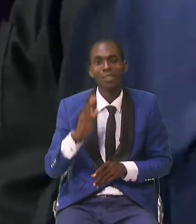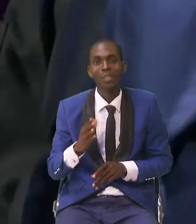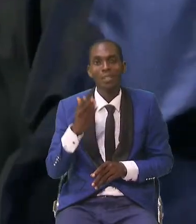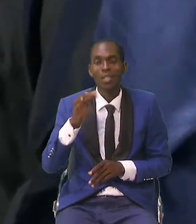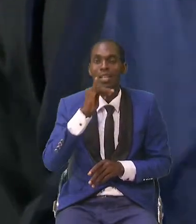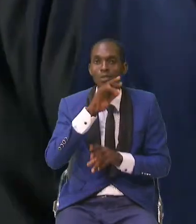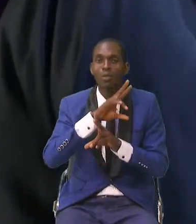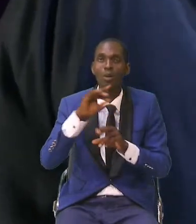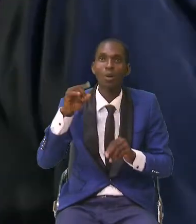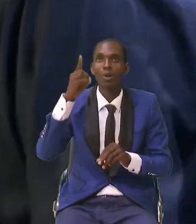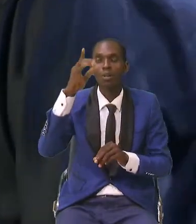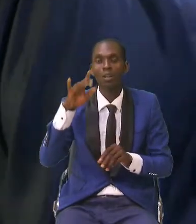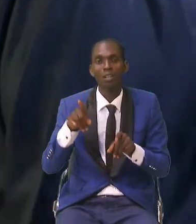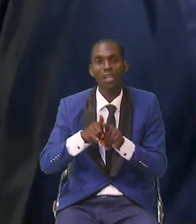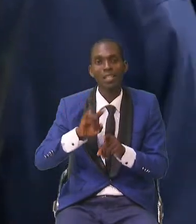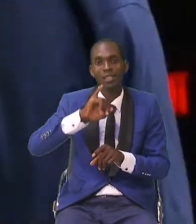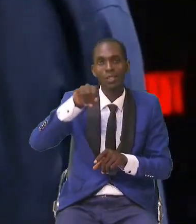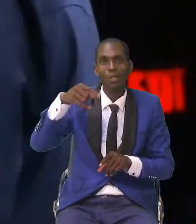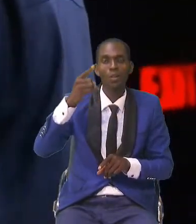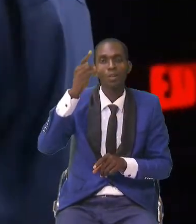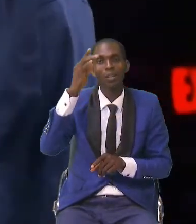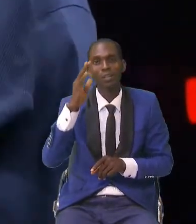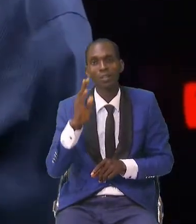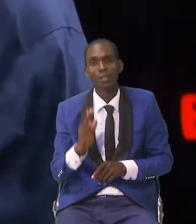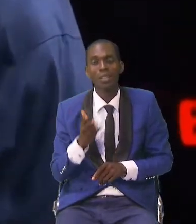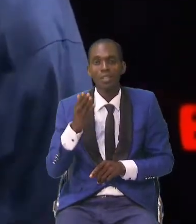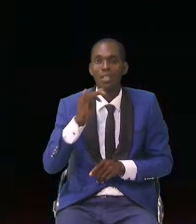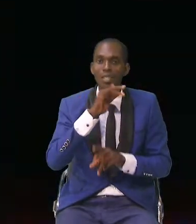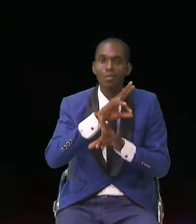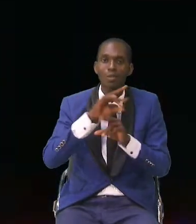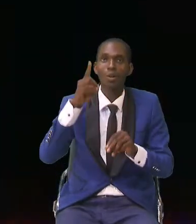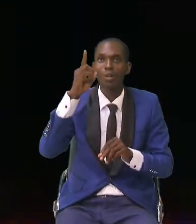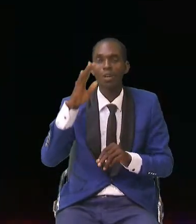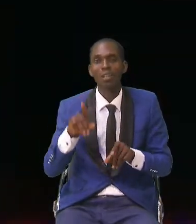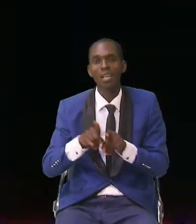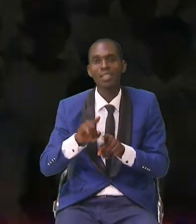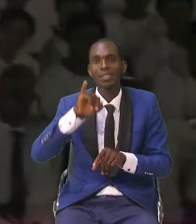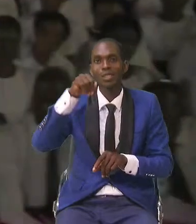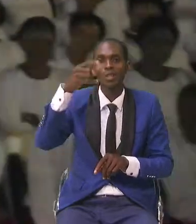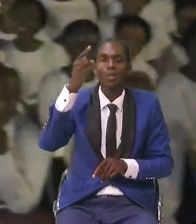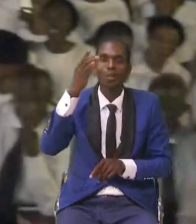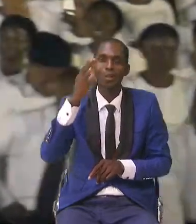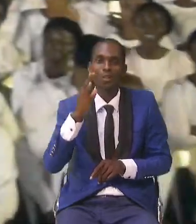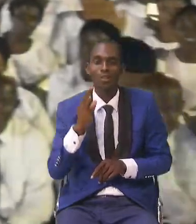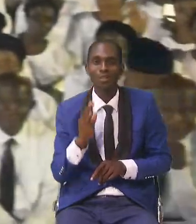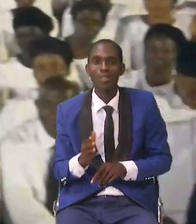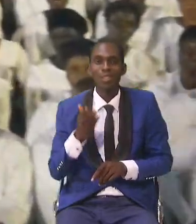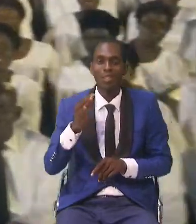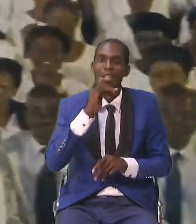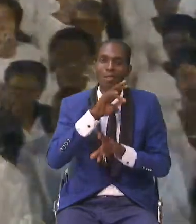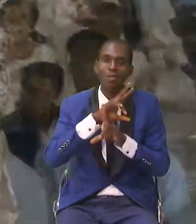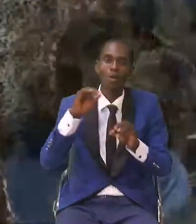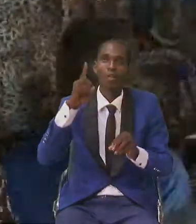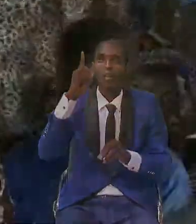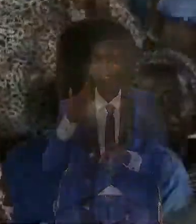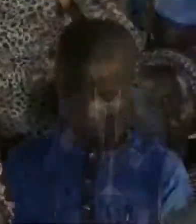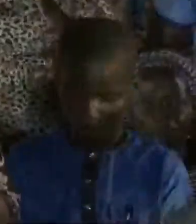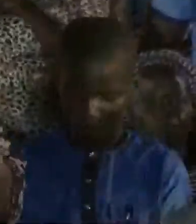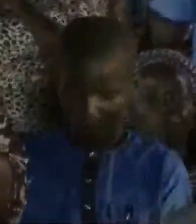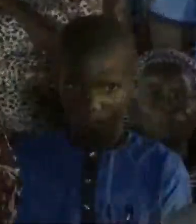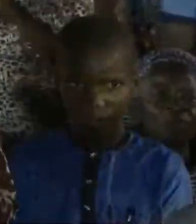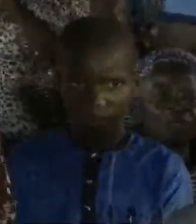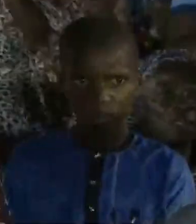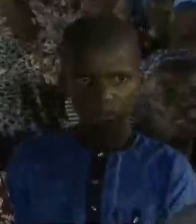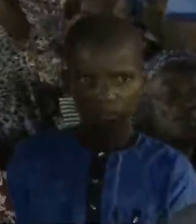like Jehovah. There's no God like Jehovah. One more time, say, there's no God like Jehovah. There's